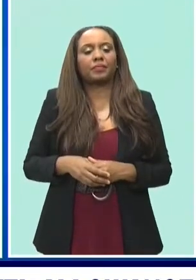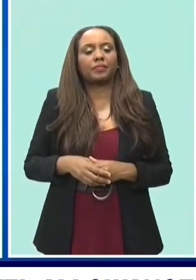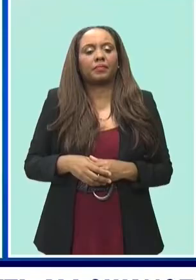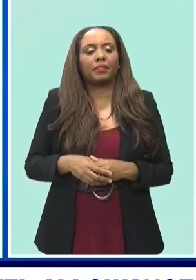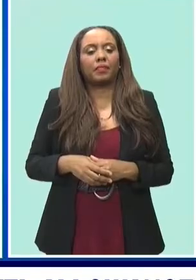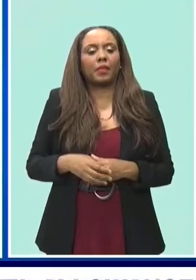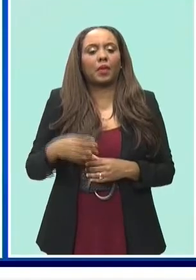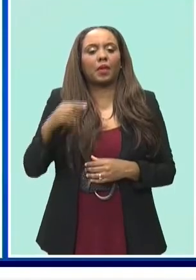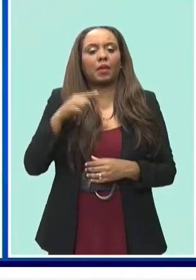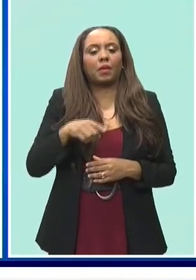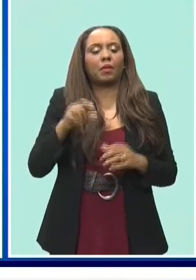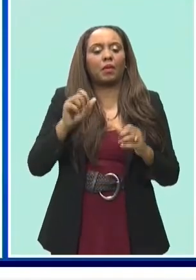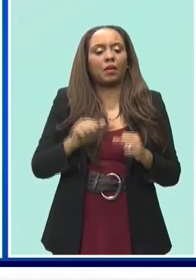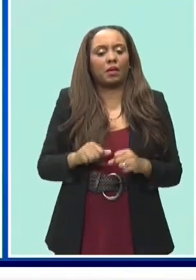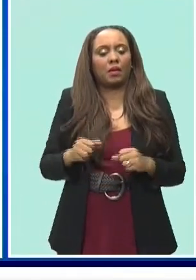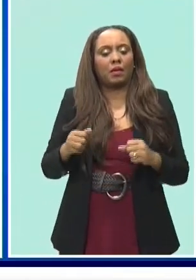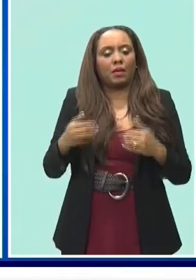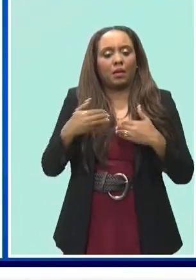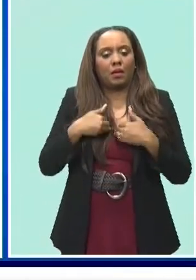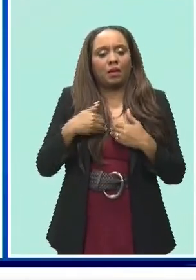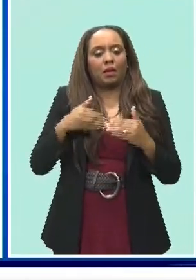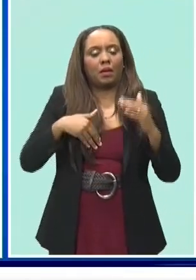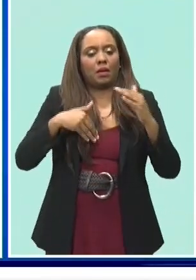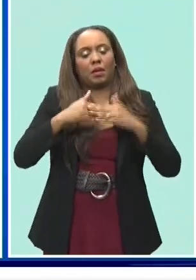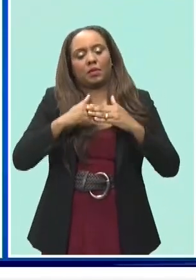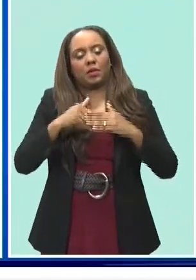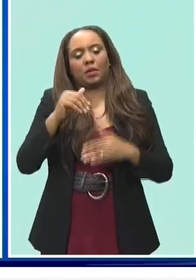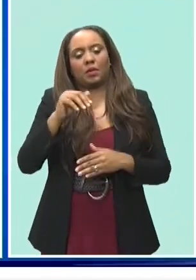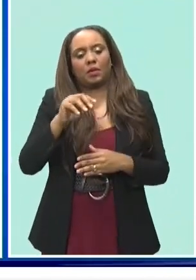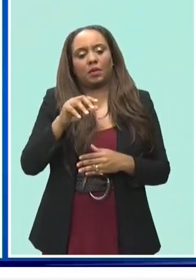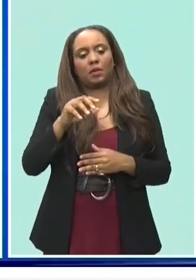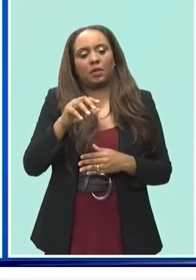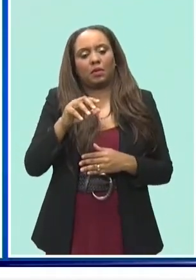up to 2,500 Barbados dollars in cash.